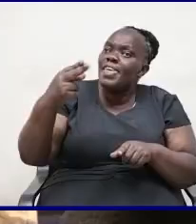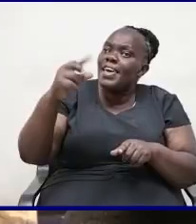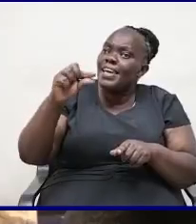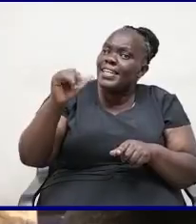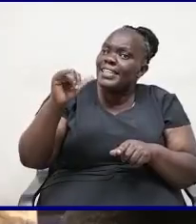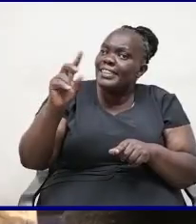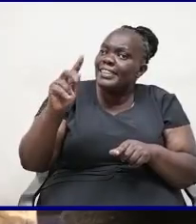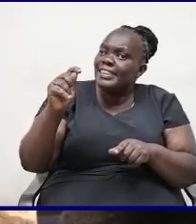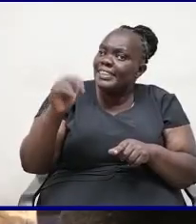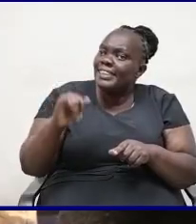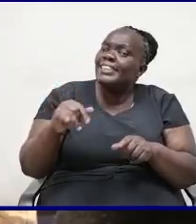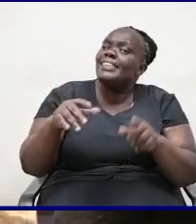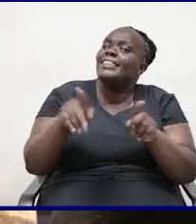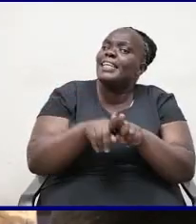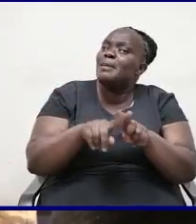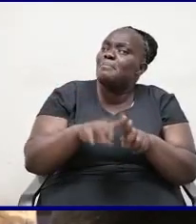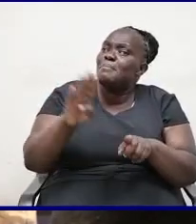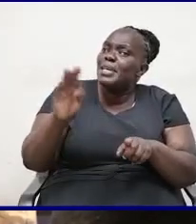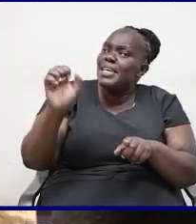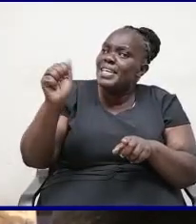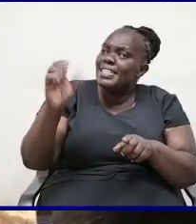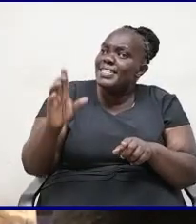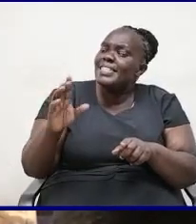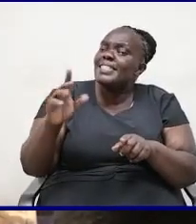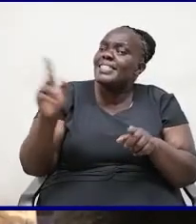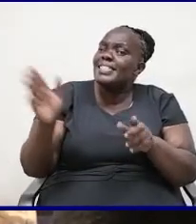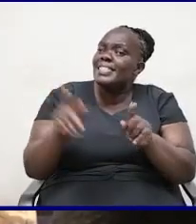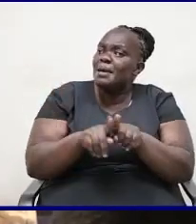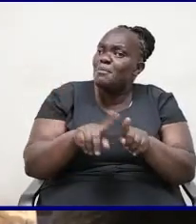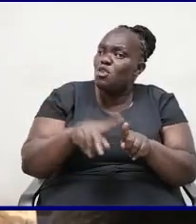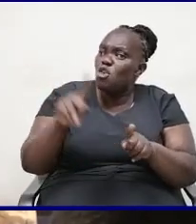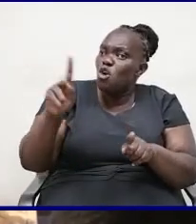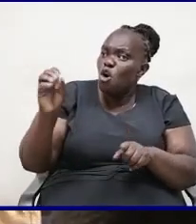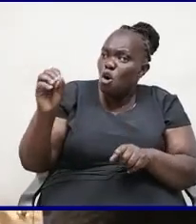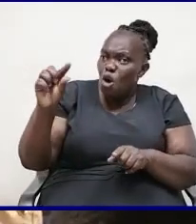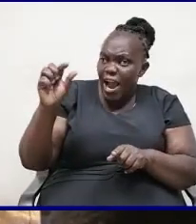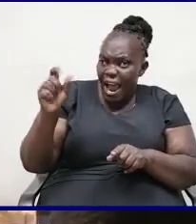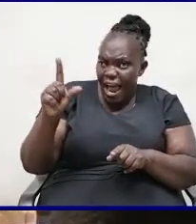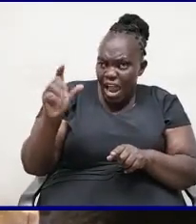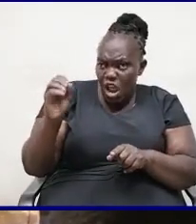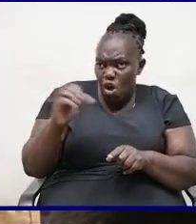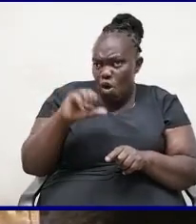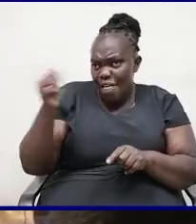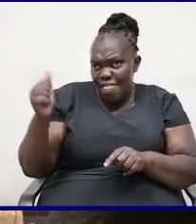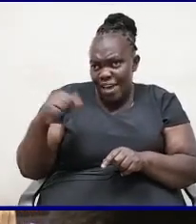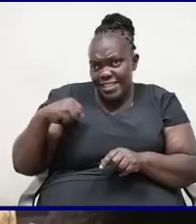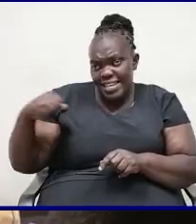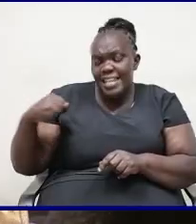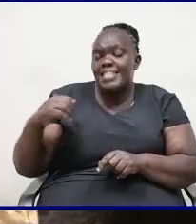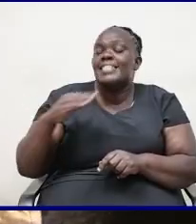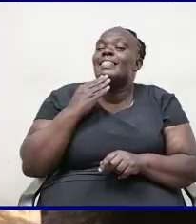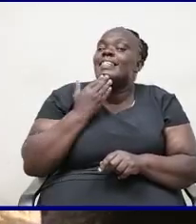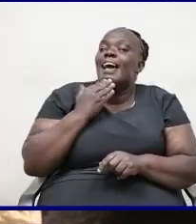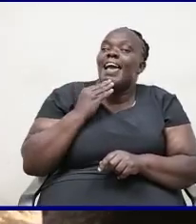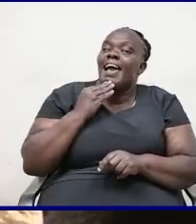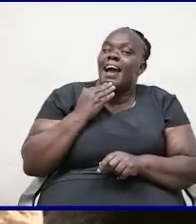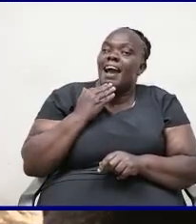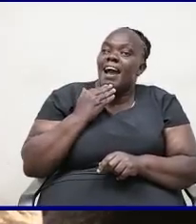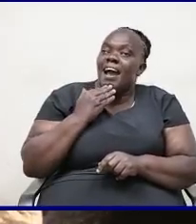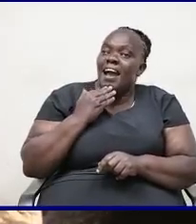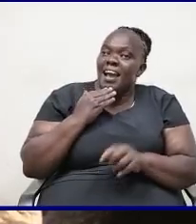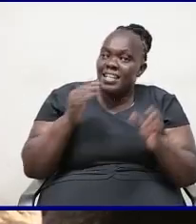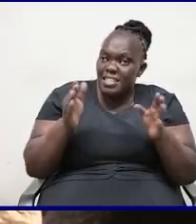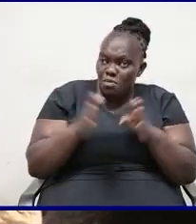the Island, Unugi, all those ones. Kogalo. Kogalo is right there. It's on the other side of Siaya. There's